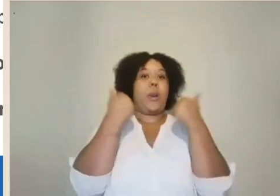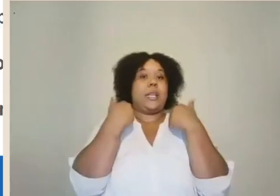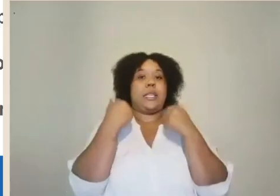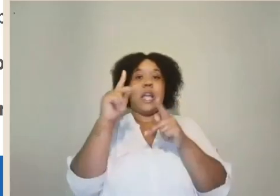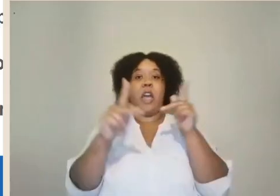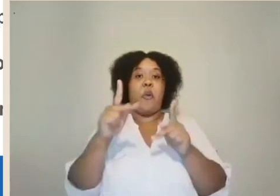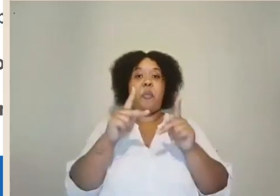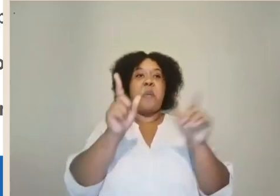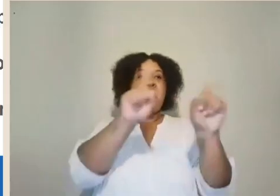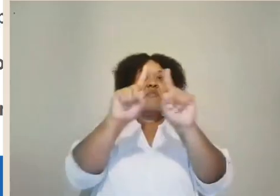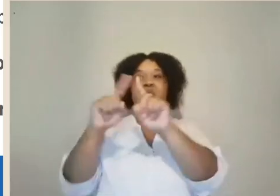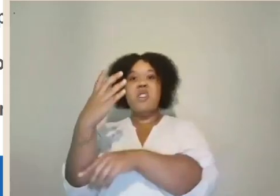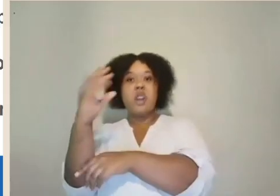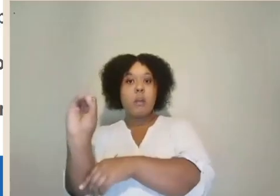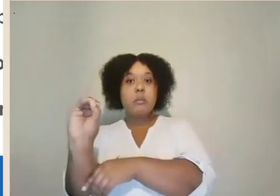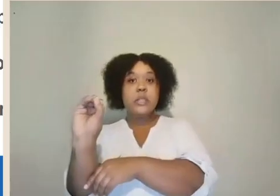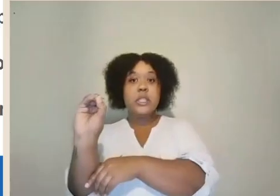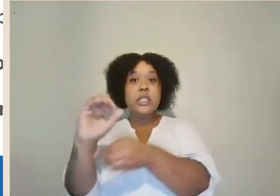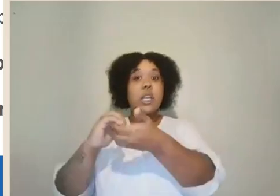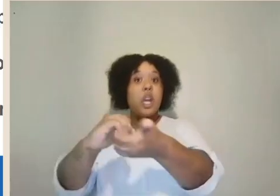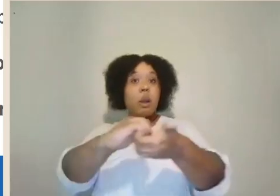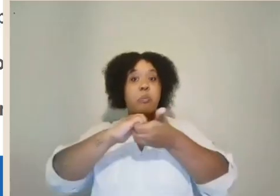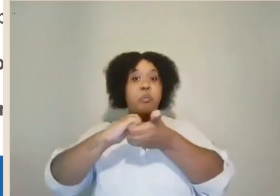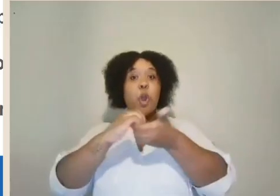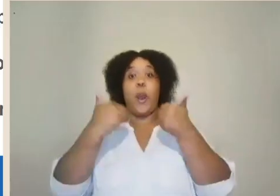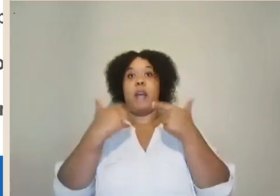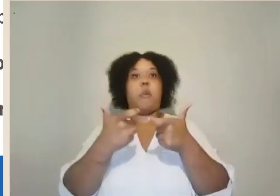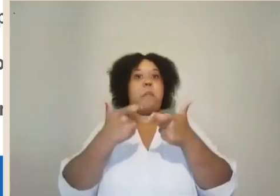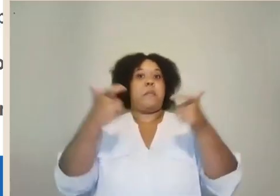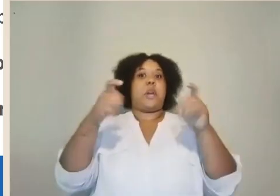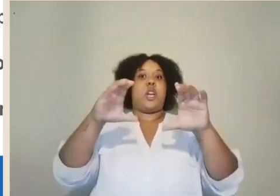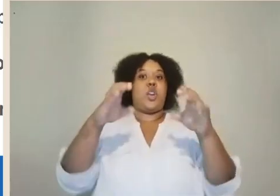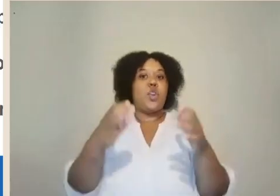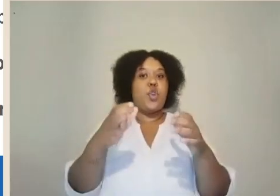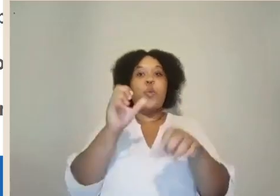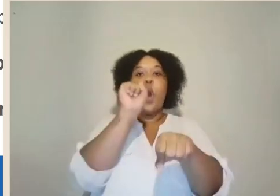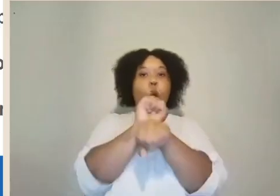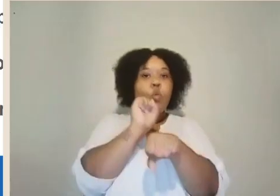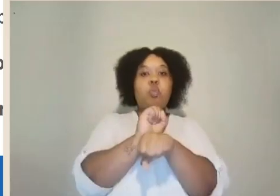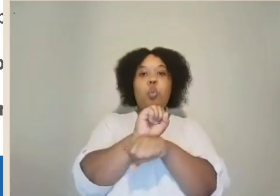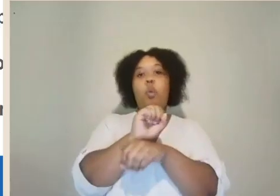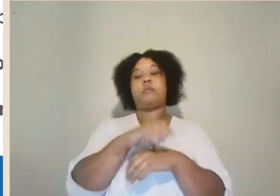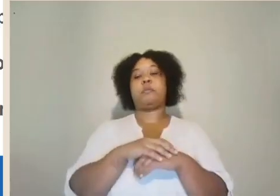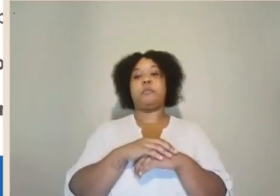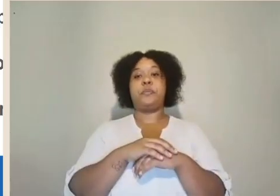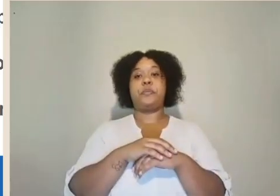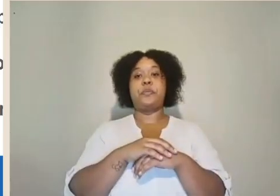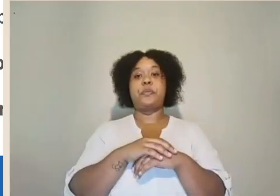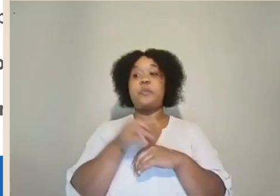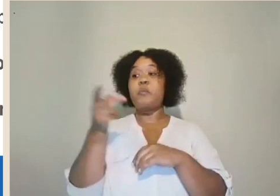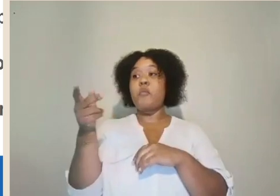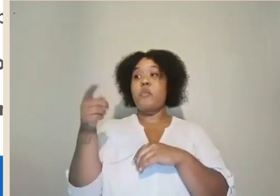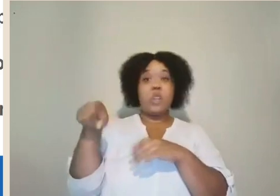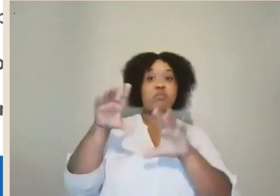least 4 different employers that we partner with. We have a large group of workforce partners, as we call them, and they are partners that we